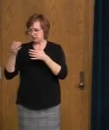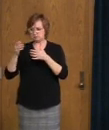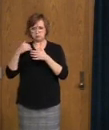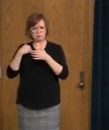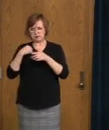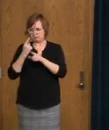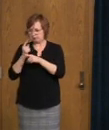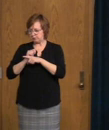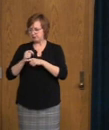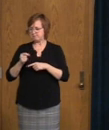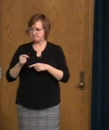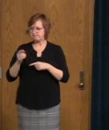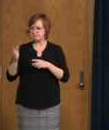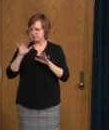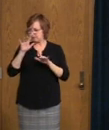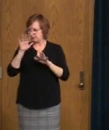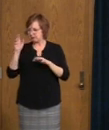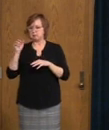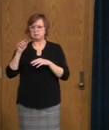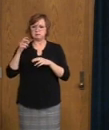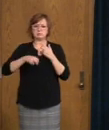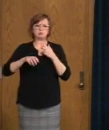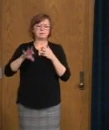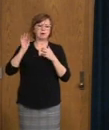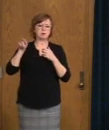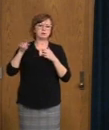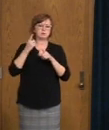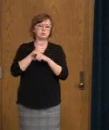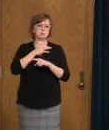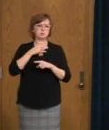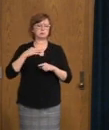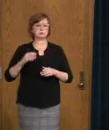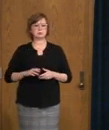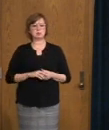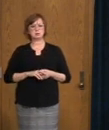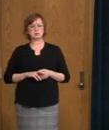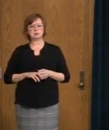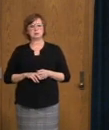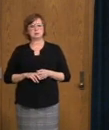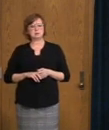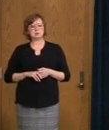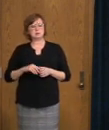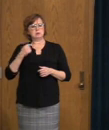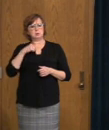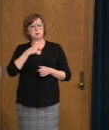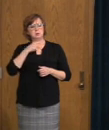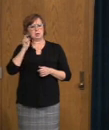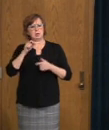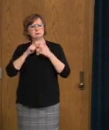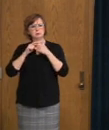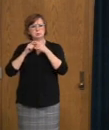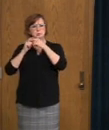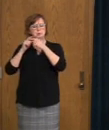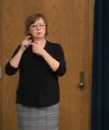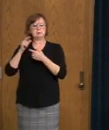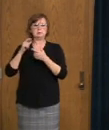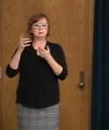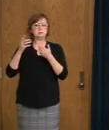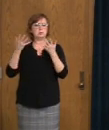slowing down surges, certain services like surgeries, which allows us to